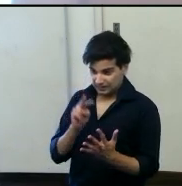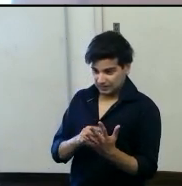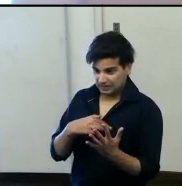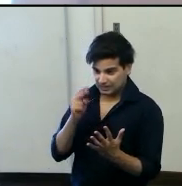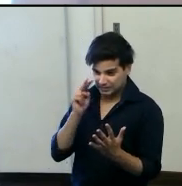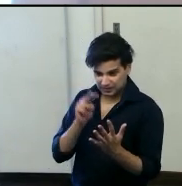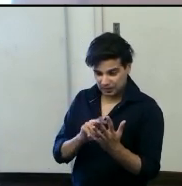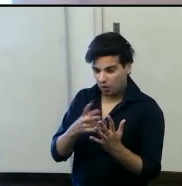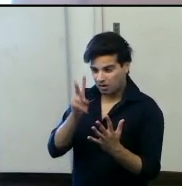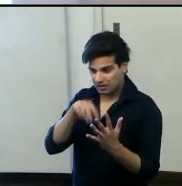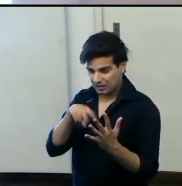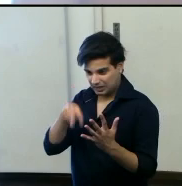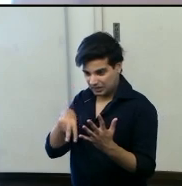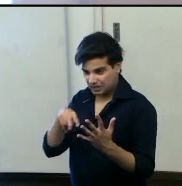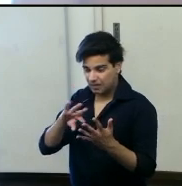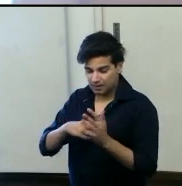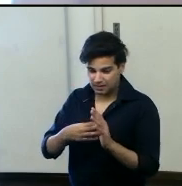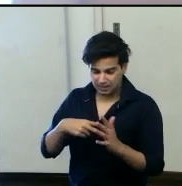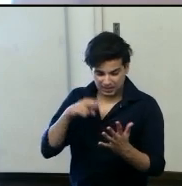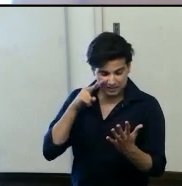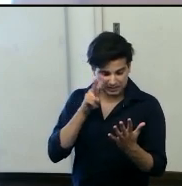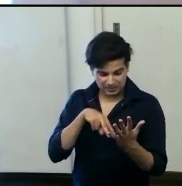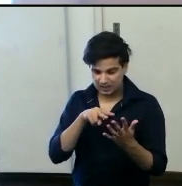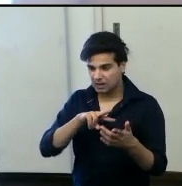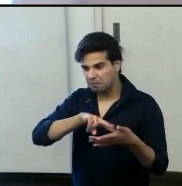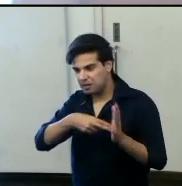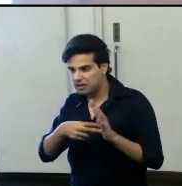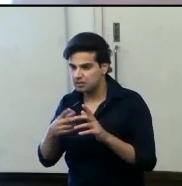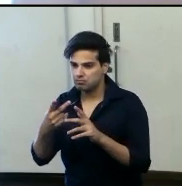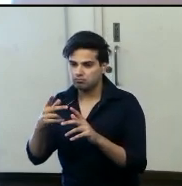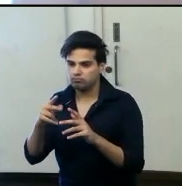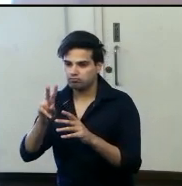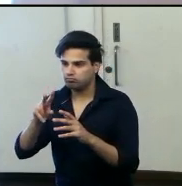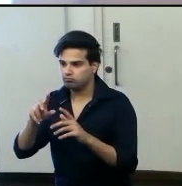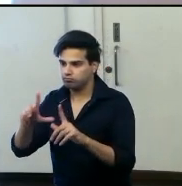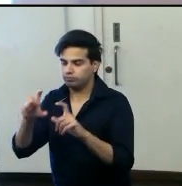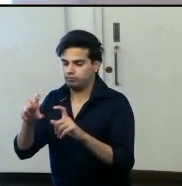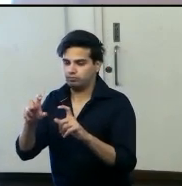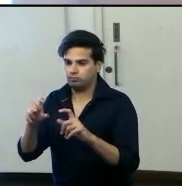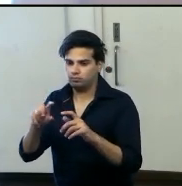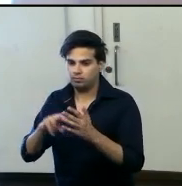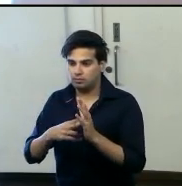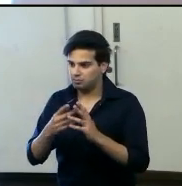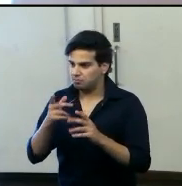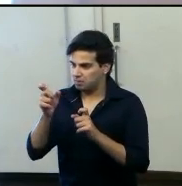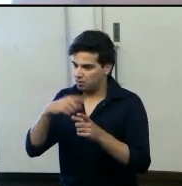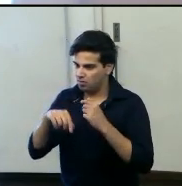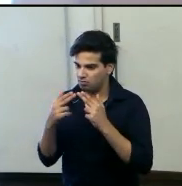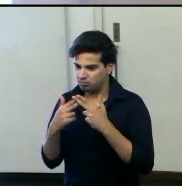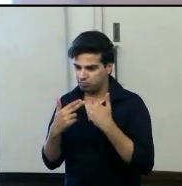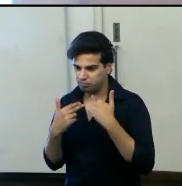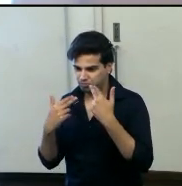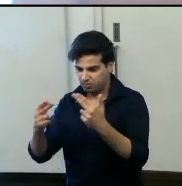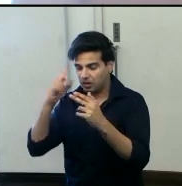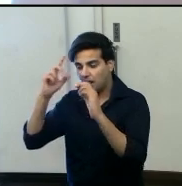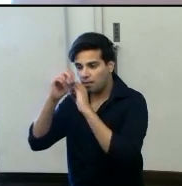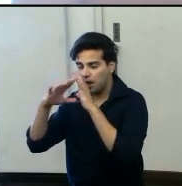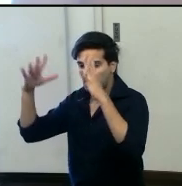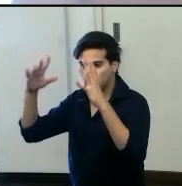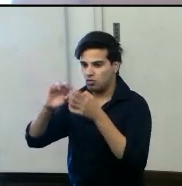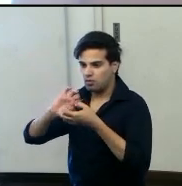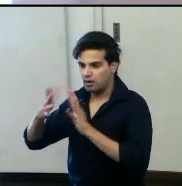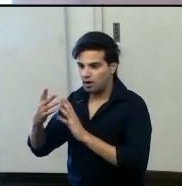you read, you see. When people tell stories, you will be seeing it more than if you see, you will